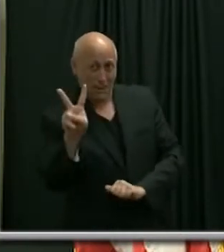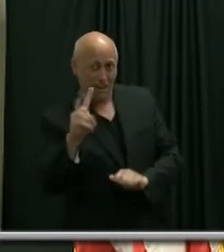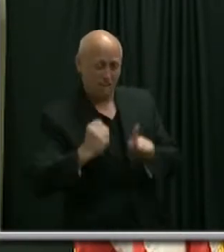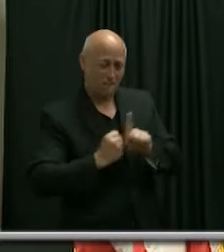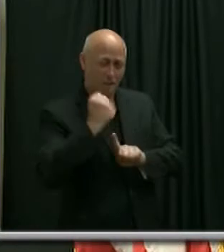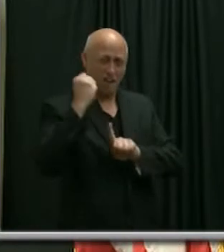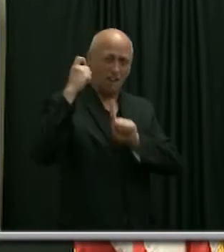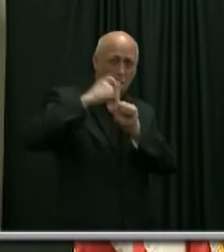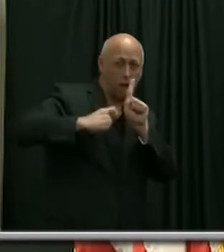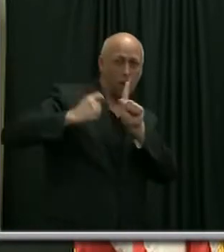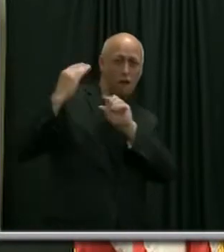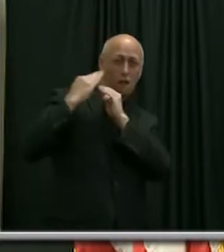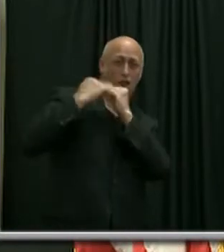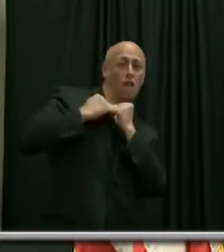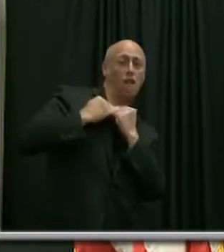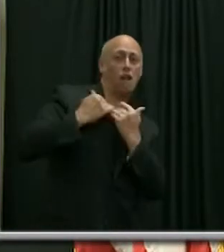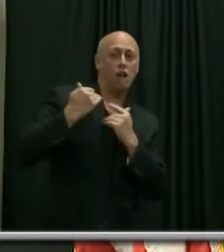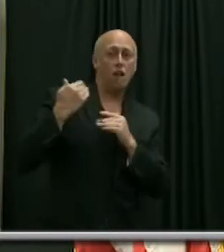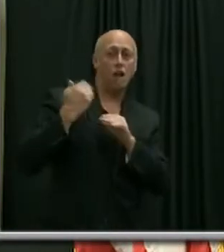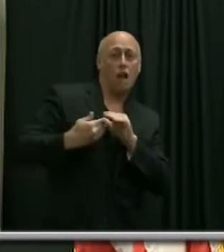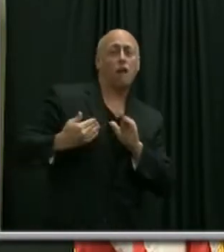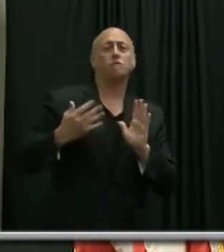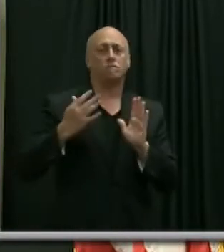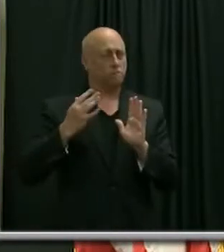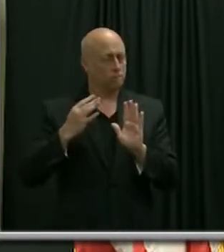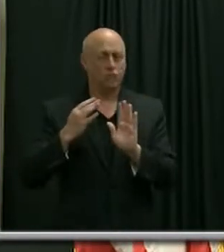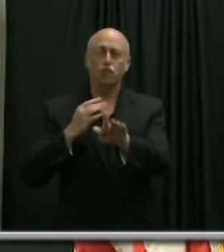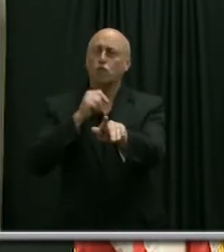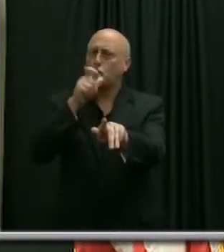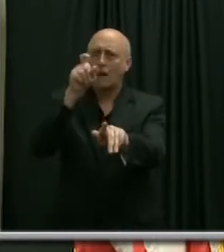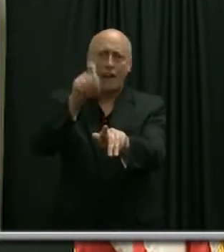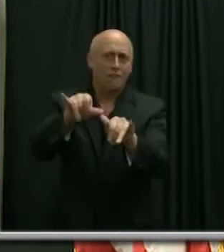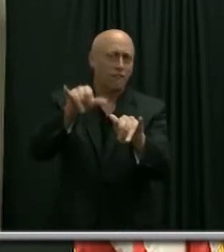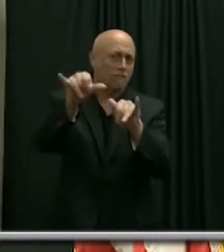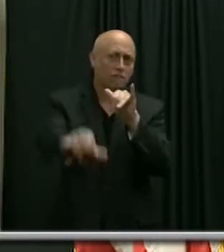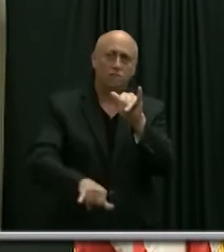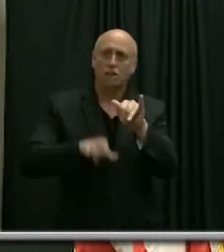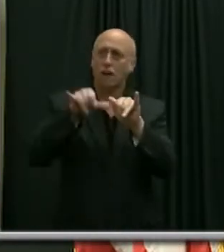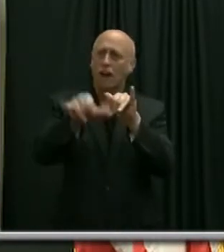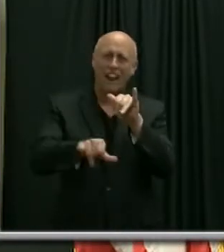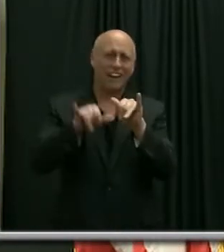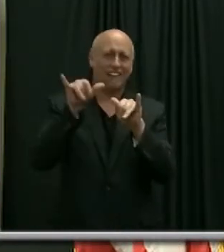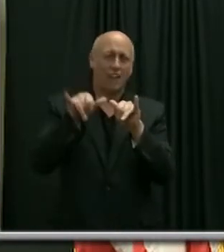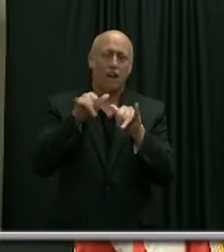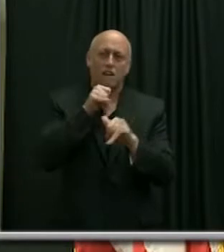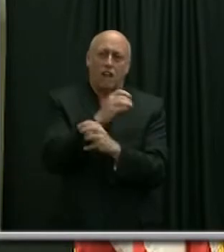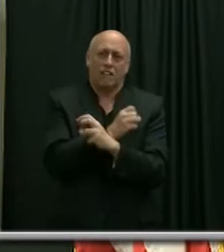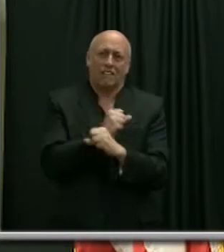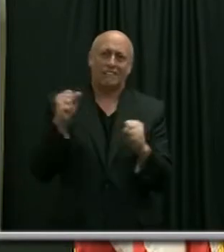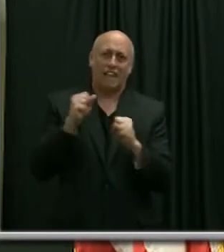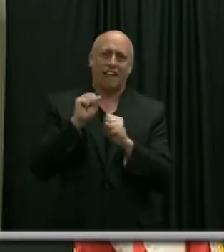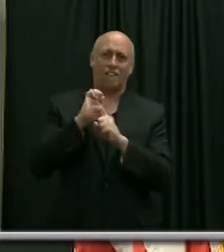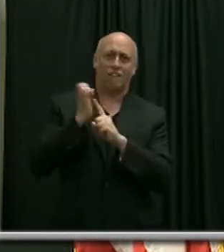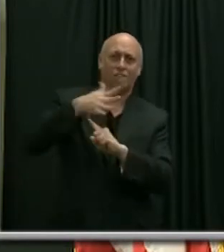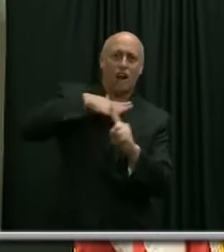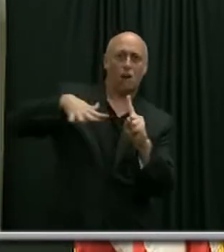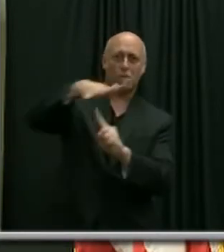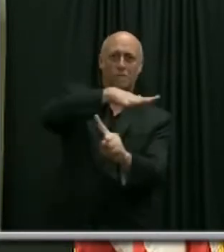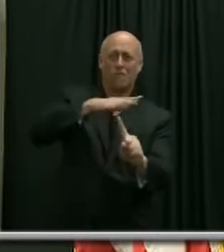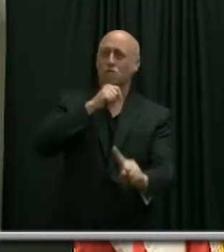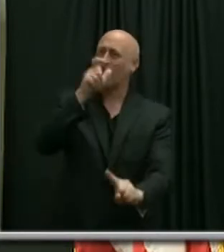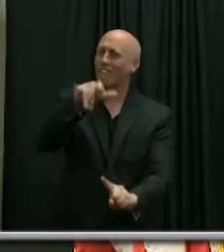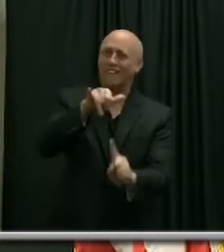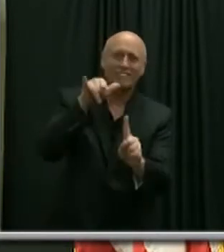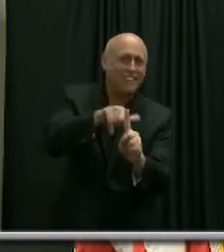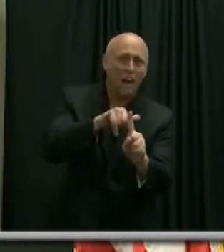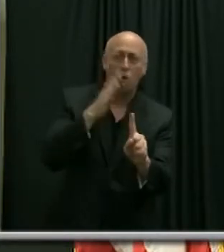it unacceptable for anyone to have to choose to stay in a violent, unsafe environment because